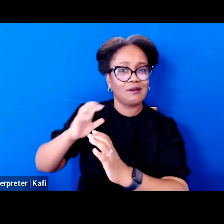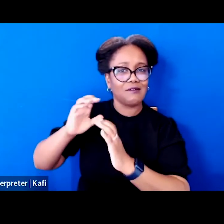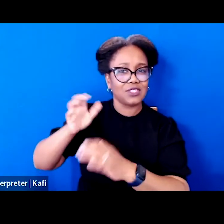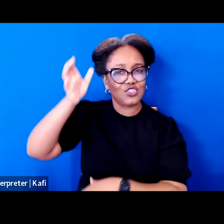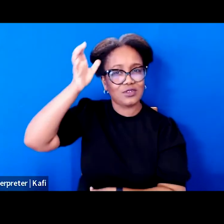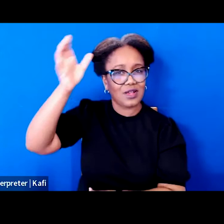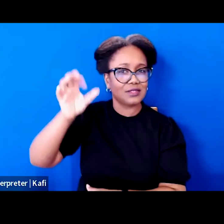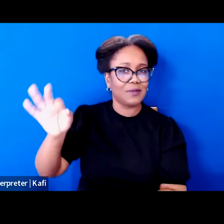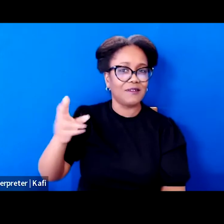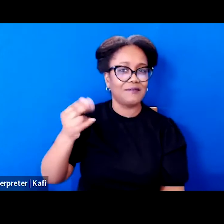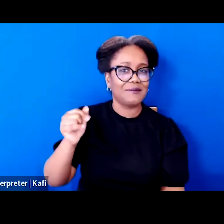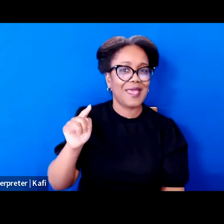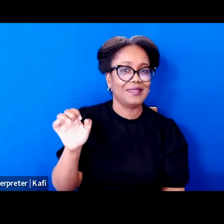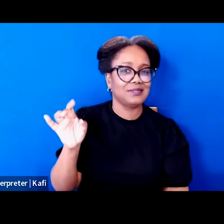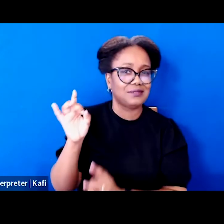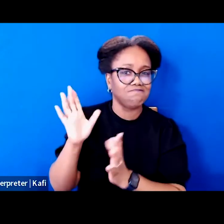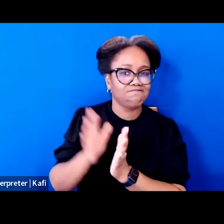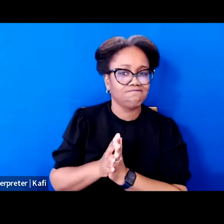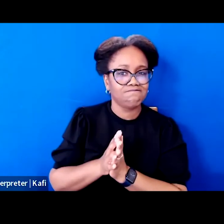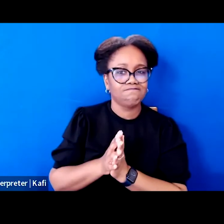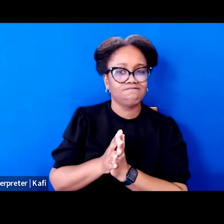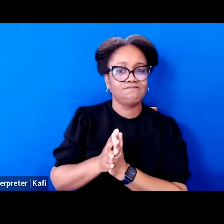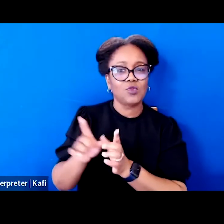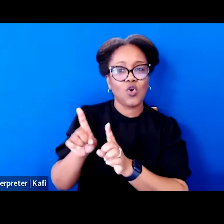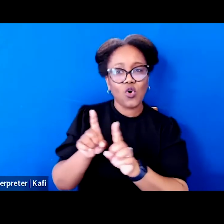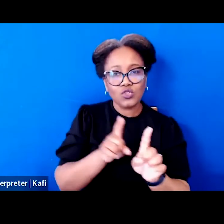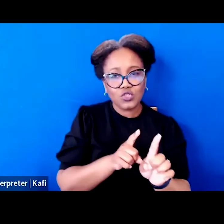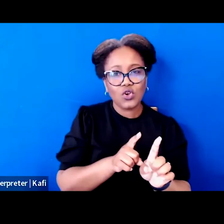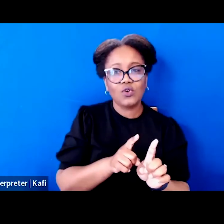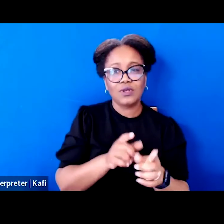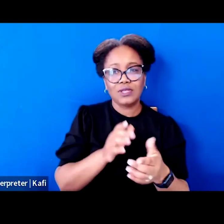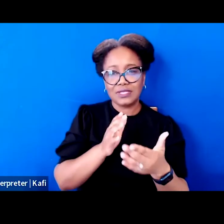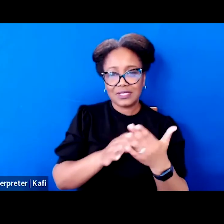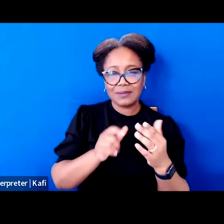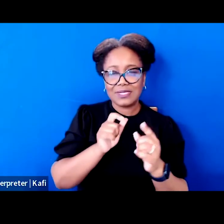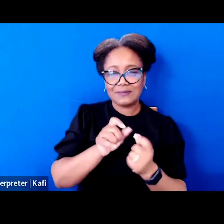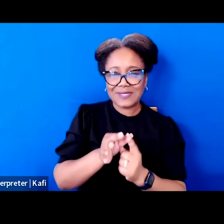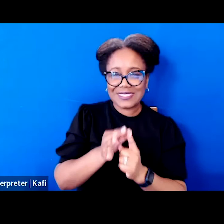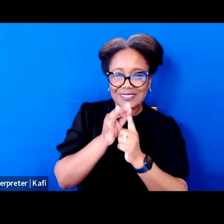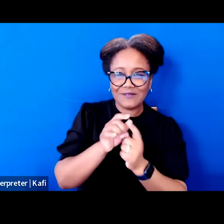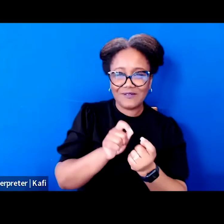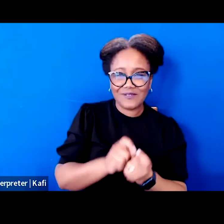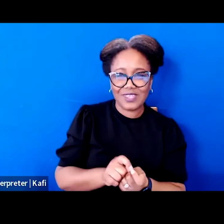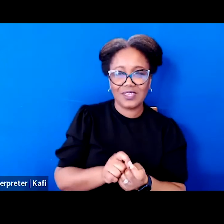Both experiences are quite different and vast. So I want to make sure that we emphasize